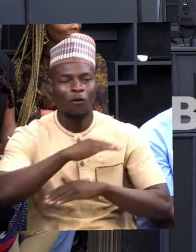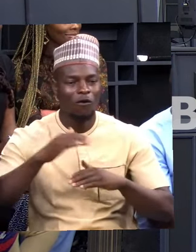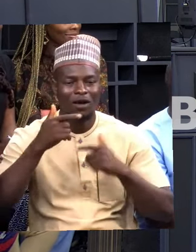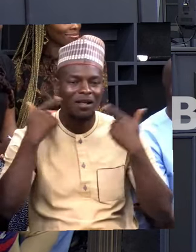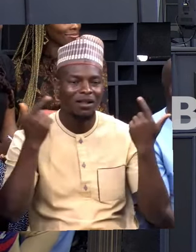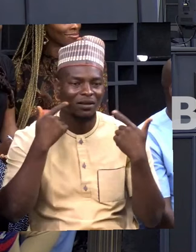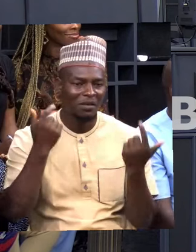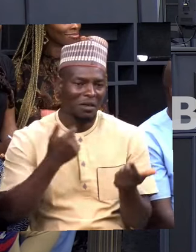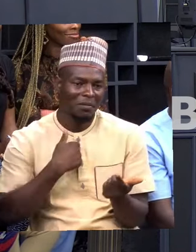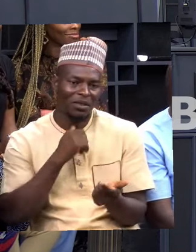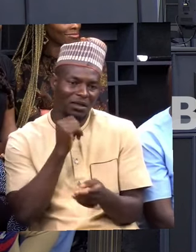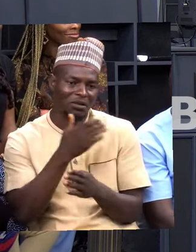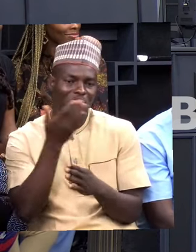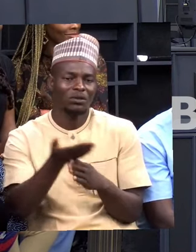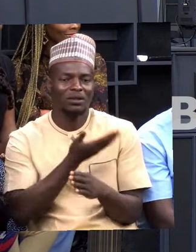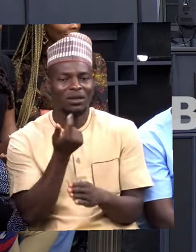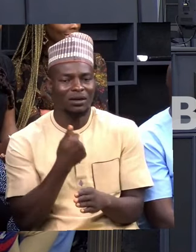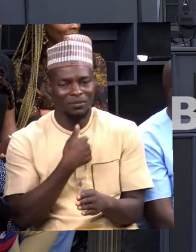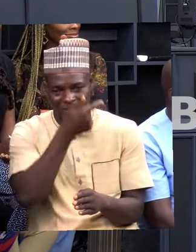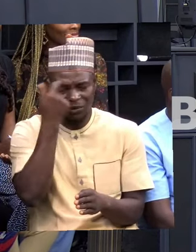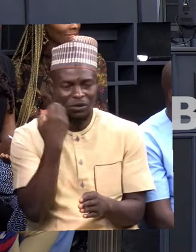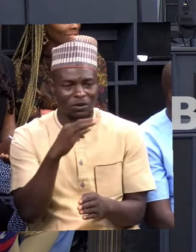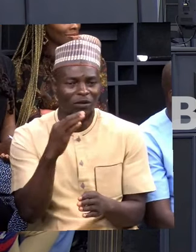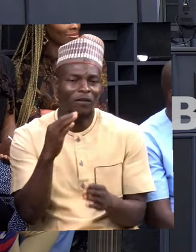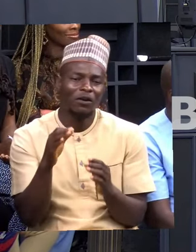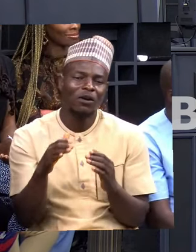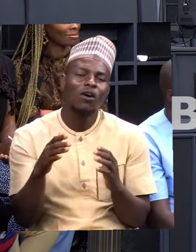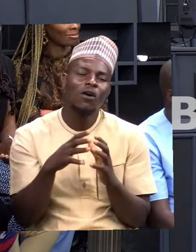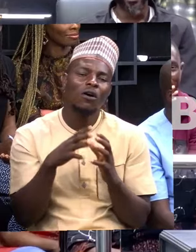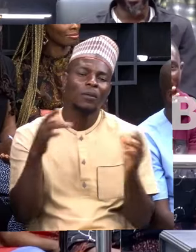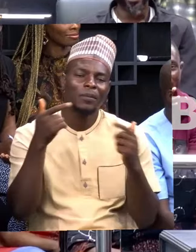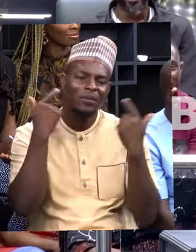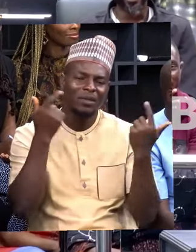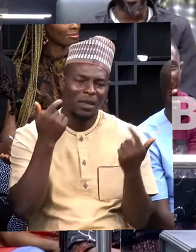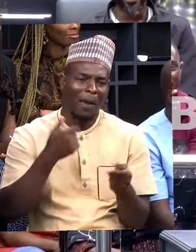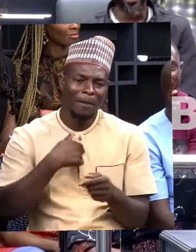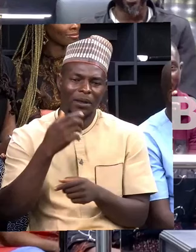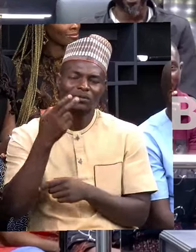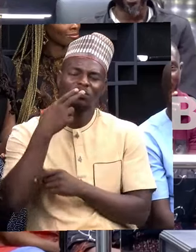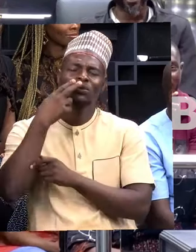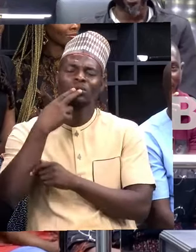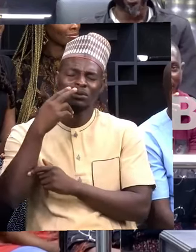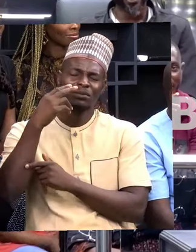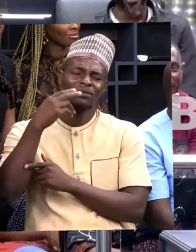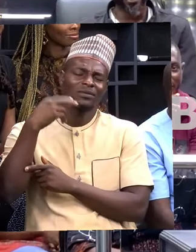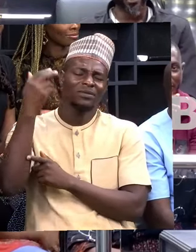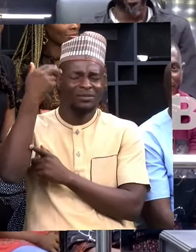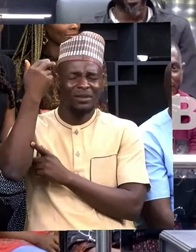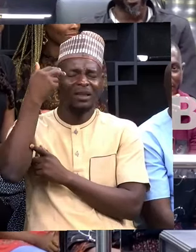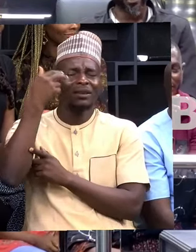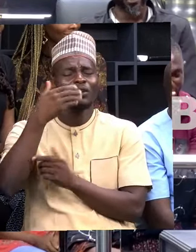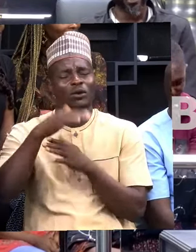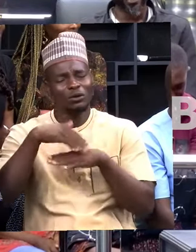Me where they no sack because of overlapping. Now me they high on something. I been a person where they won't sack because